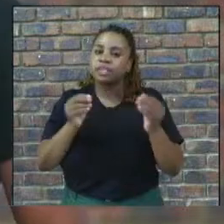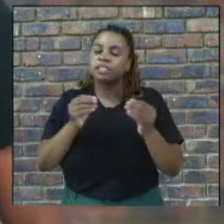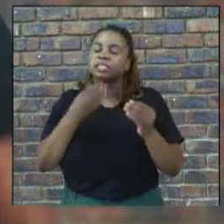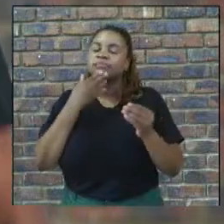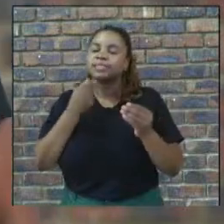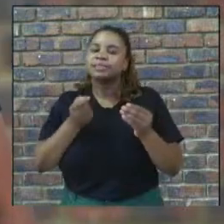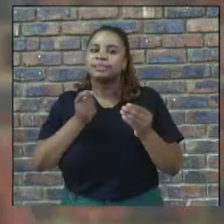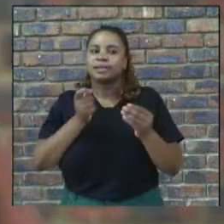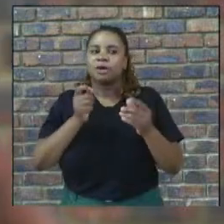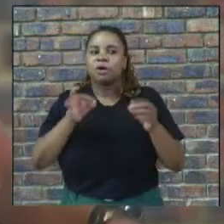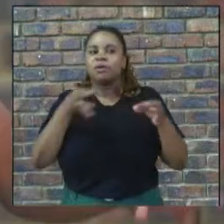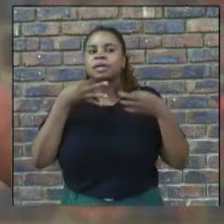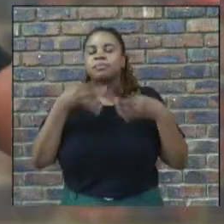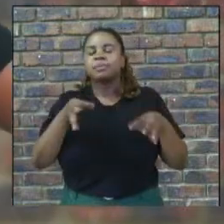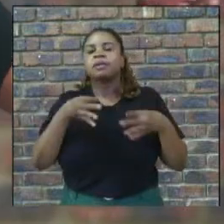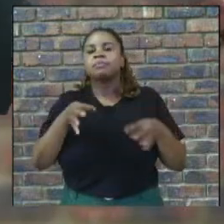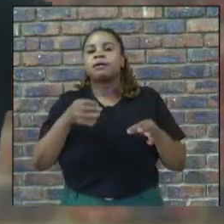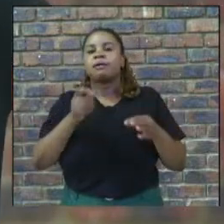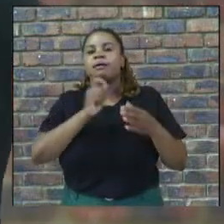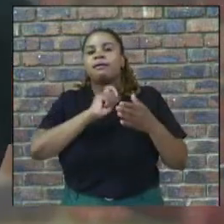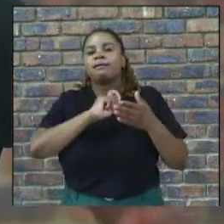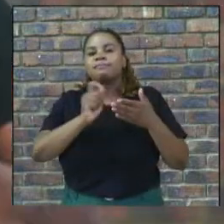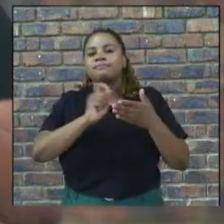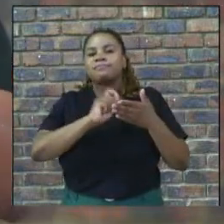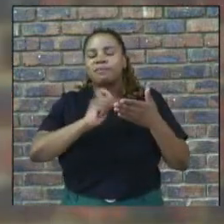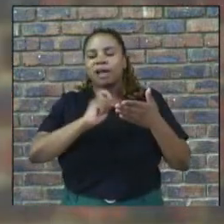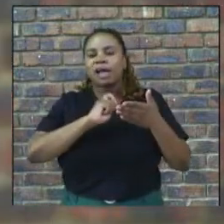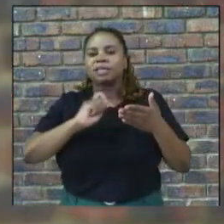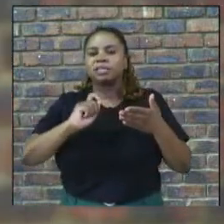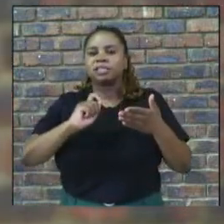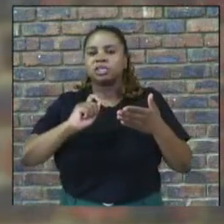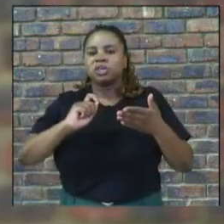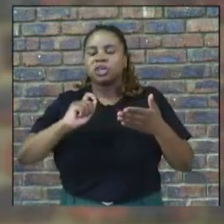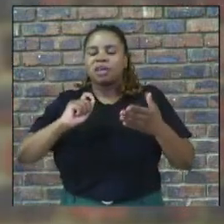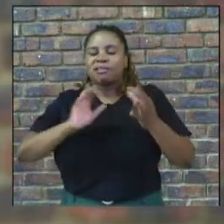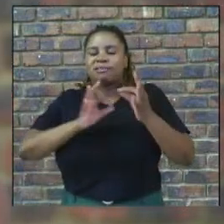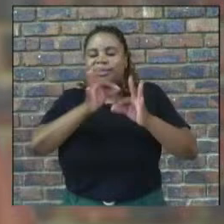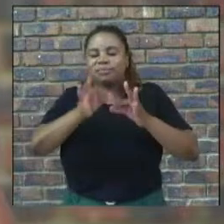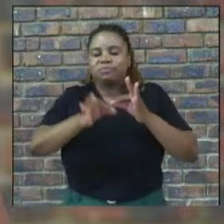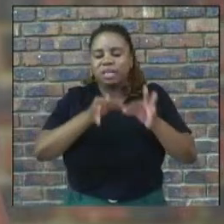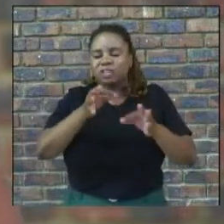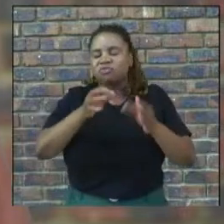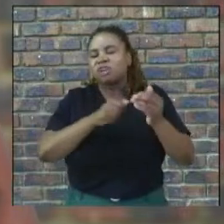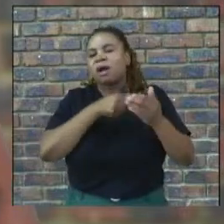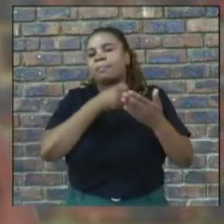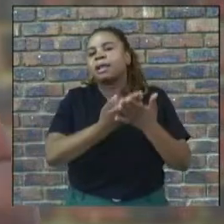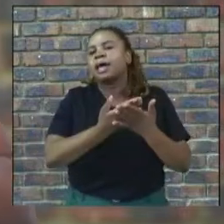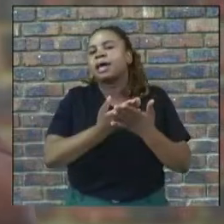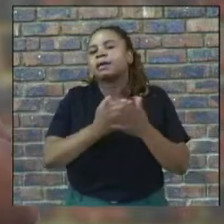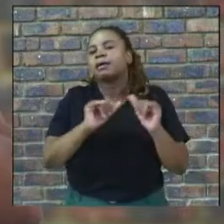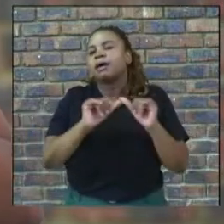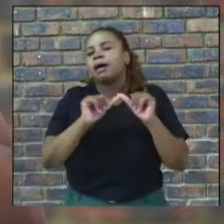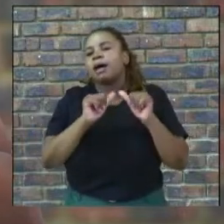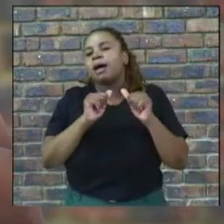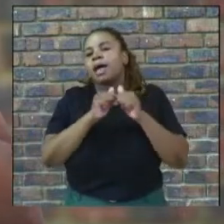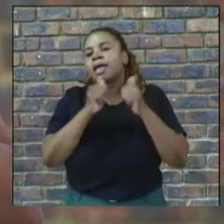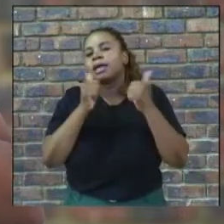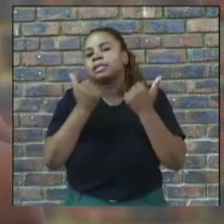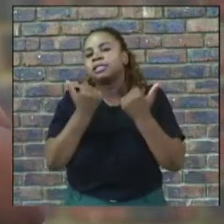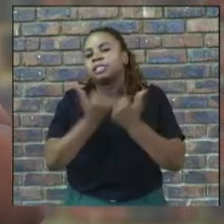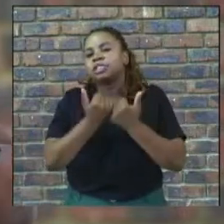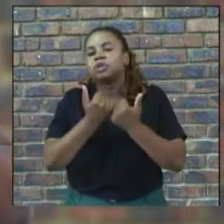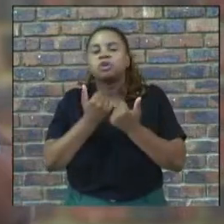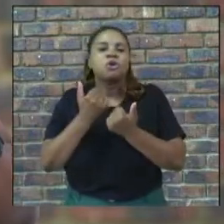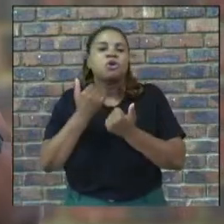bore batho ki ba apply why did you not respond? Agere reformalize go re nna ke